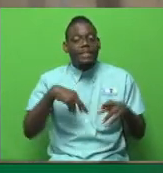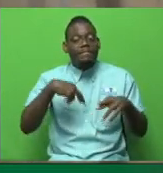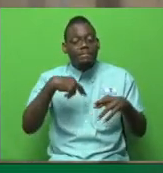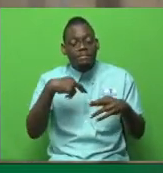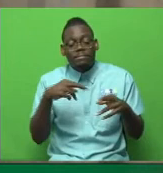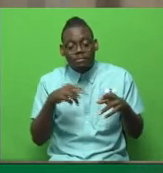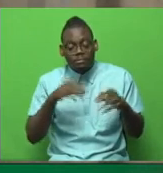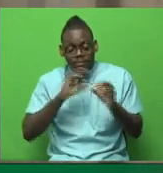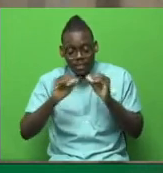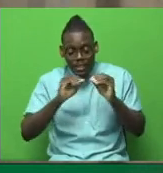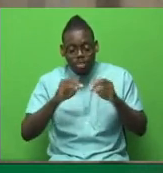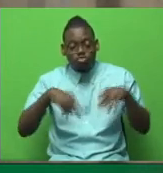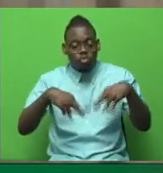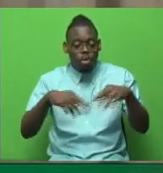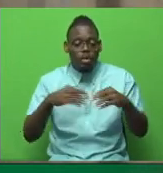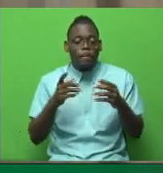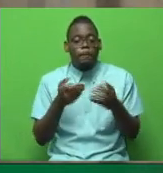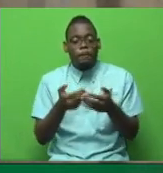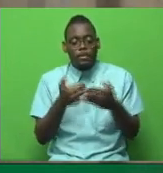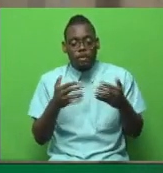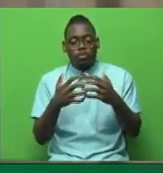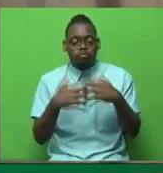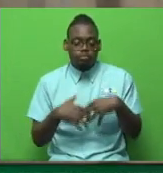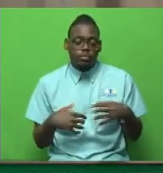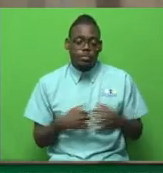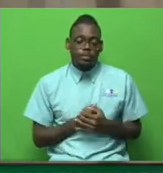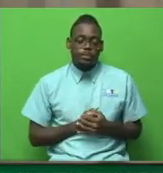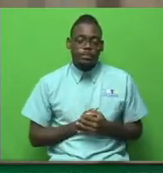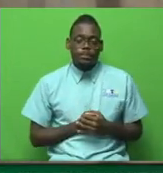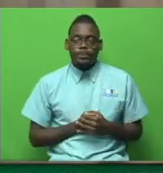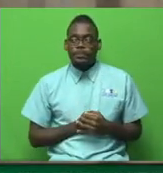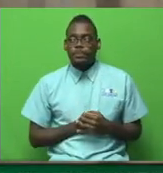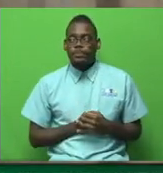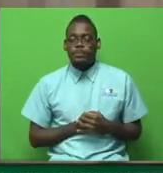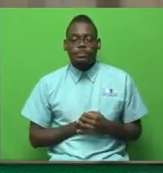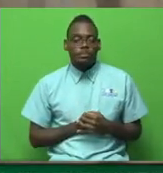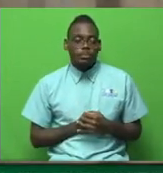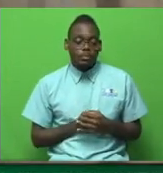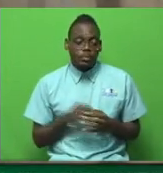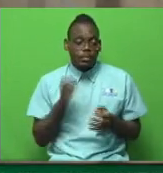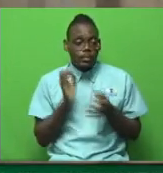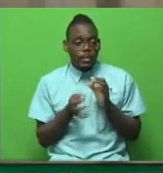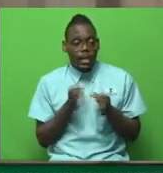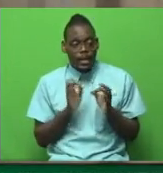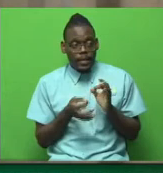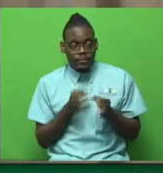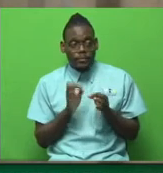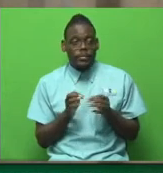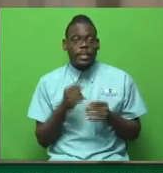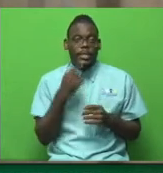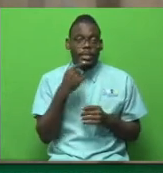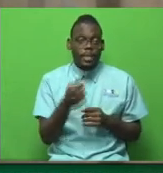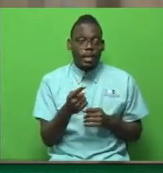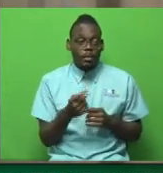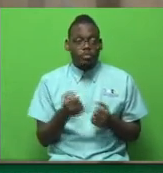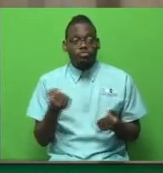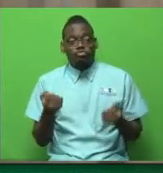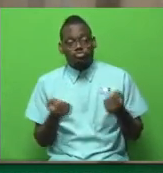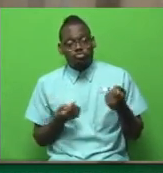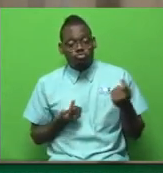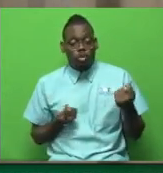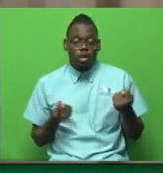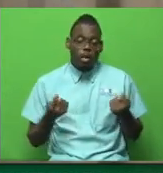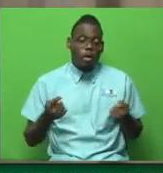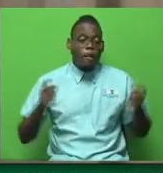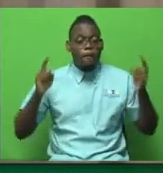big trucks were causing the road um the the destruction of the roadways and that there would be a fine